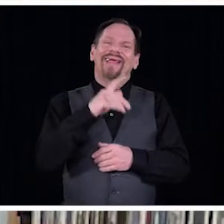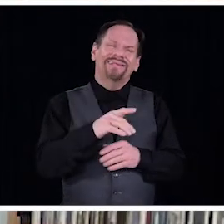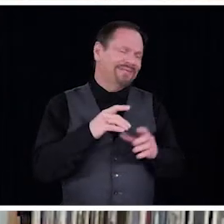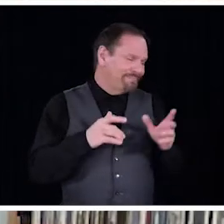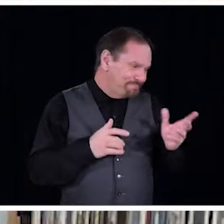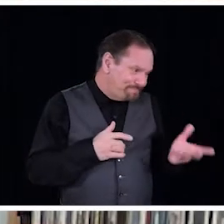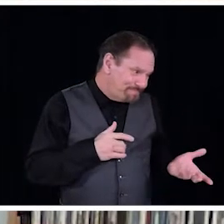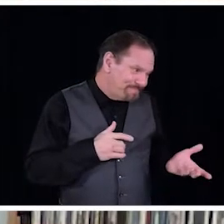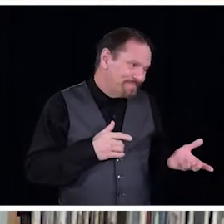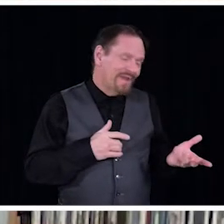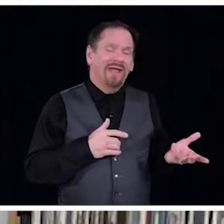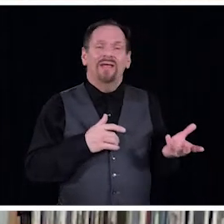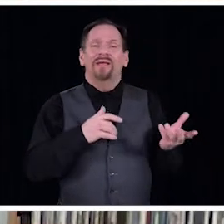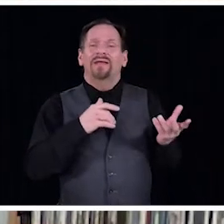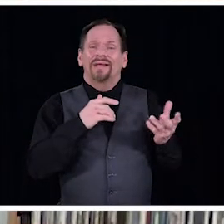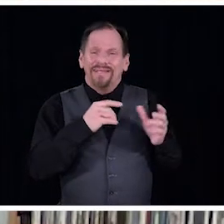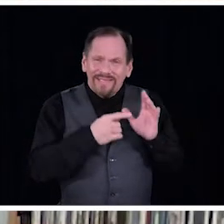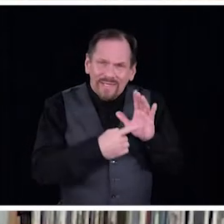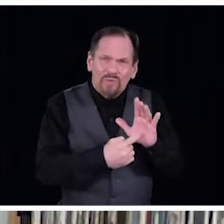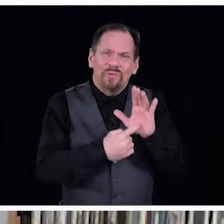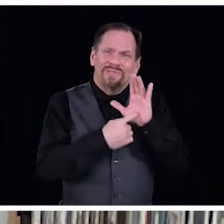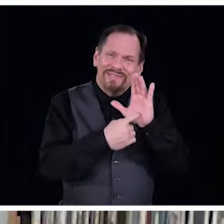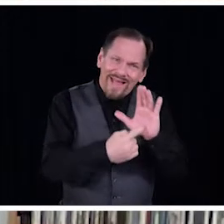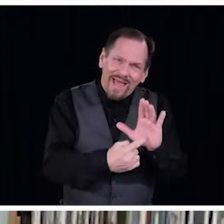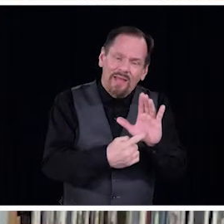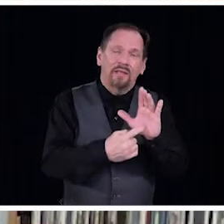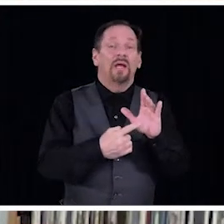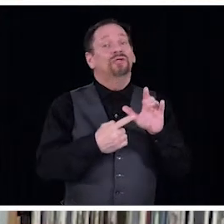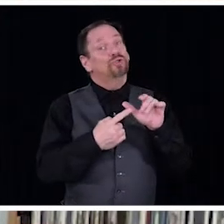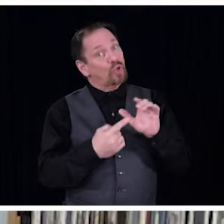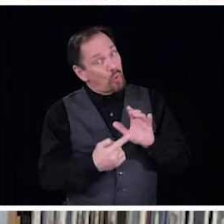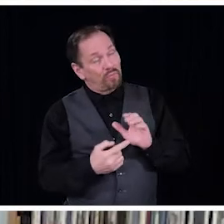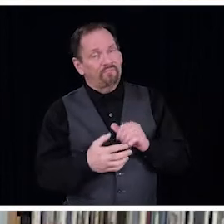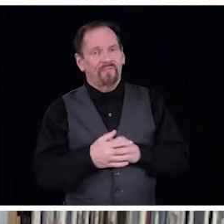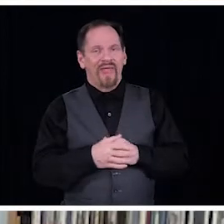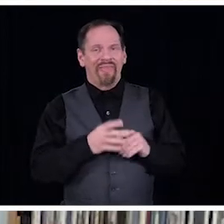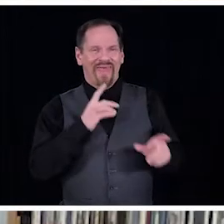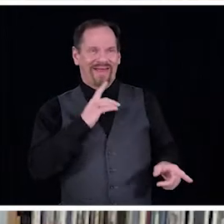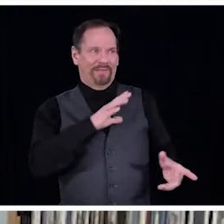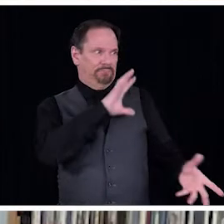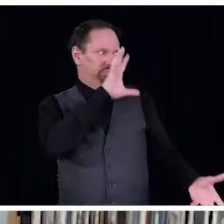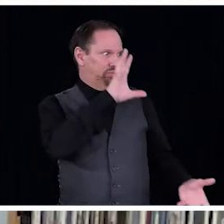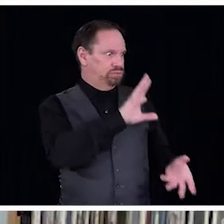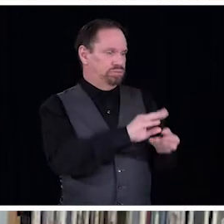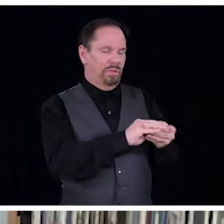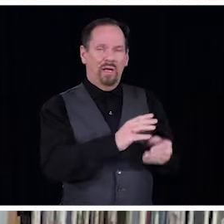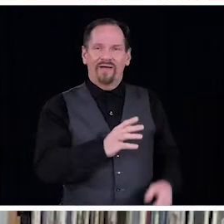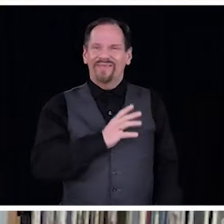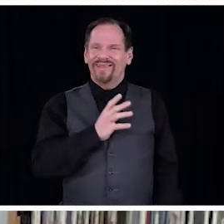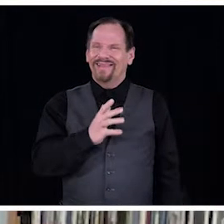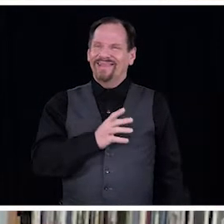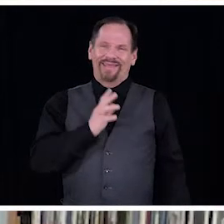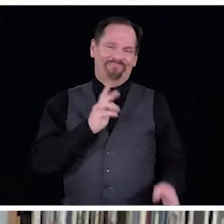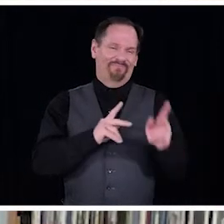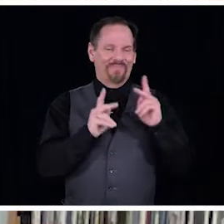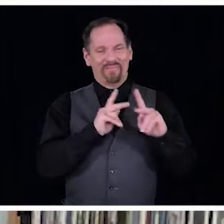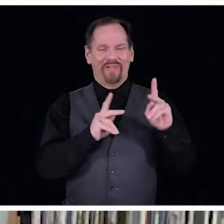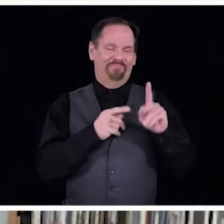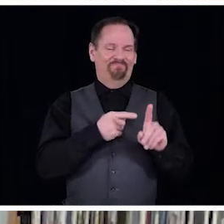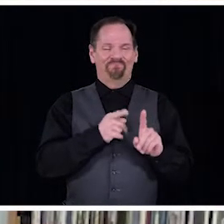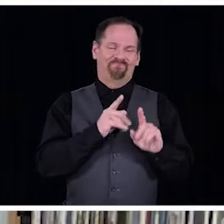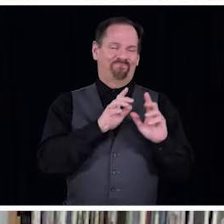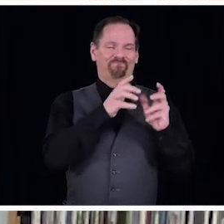opposite, continuing to portray itself or let itself be portrayed as a colossus of the elite, while in some ways it is